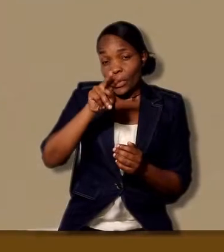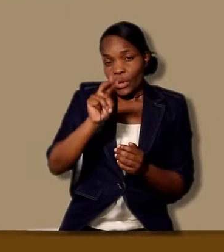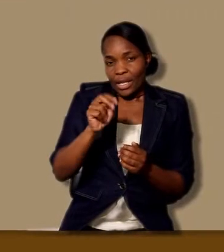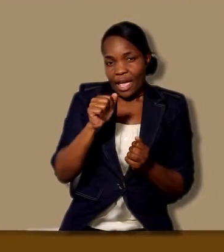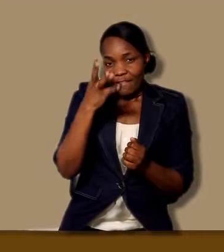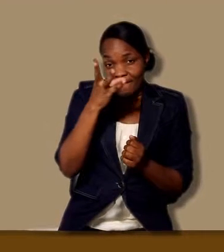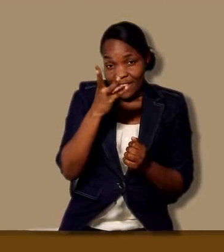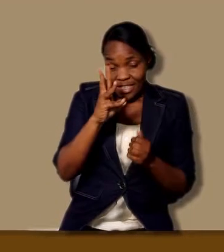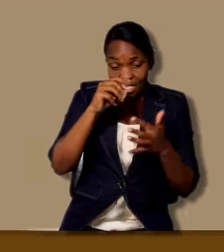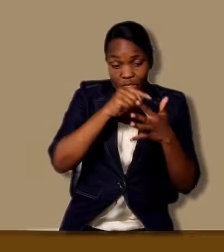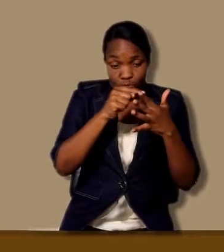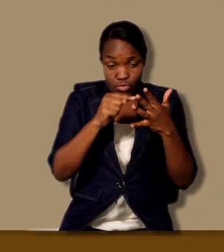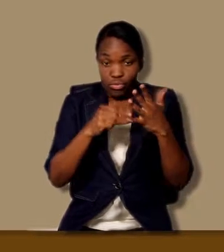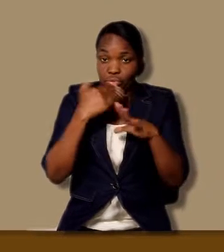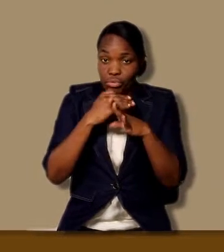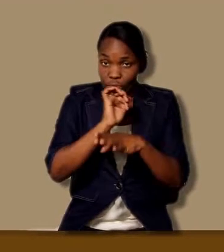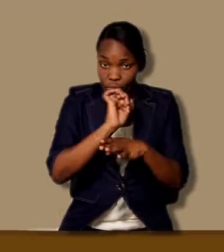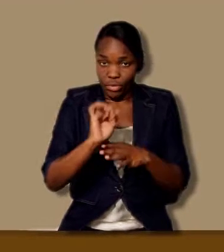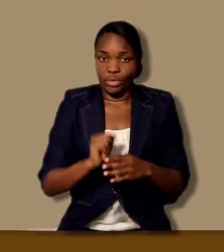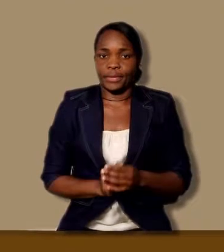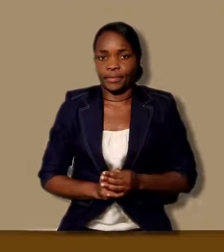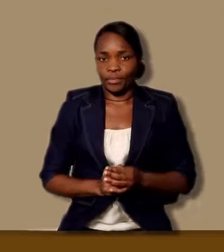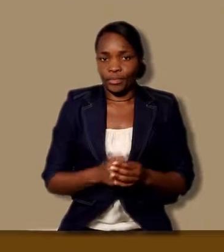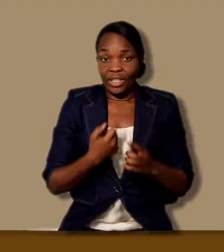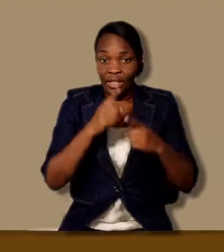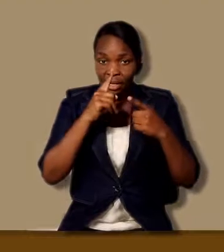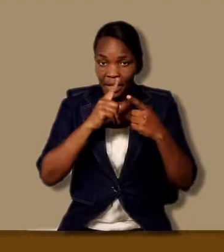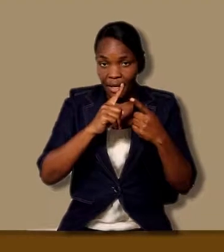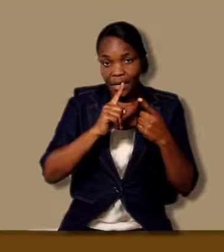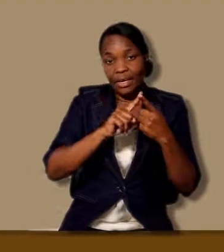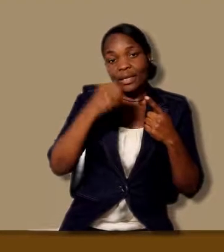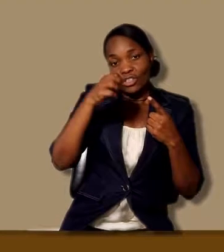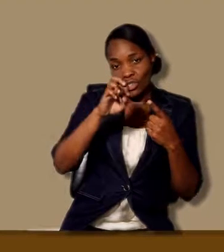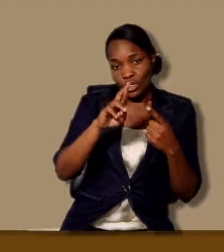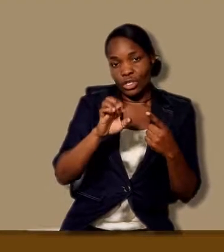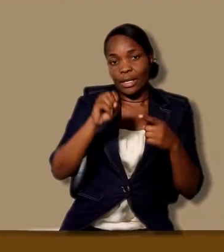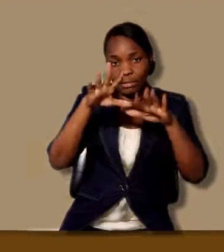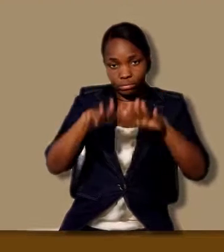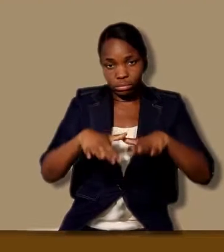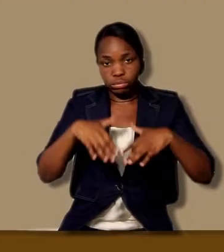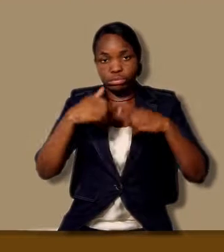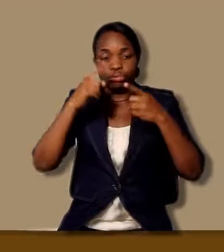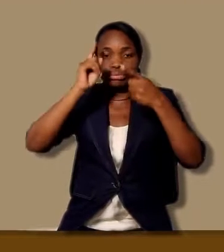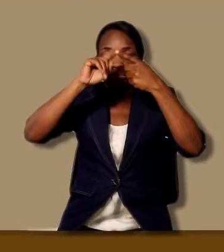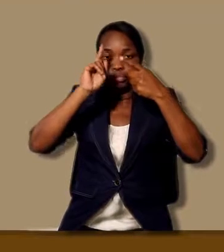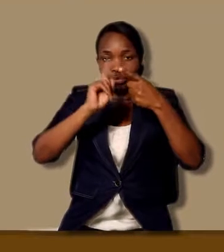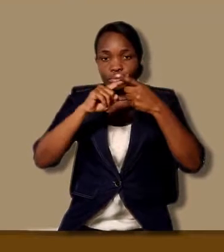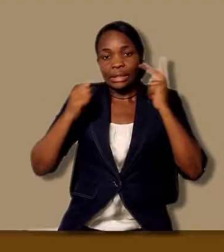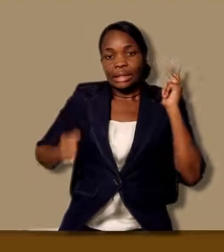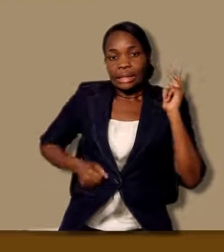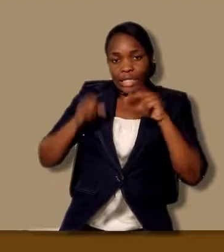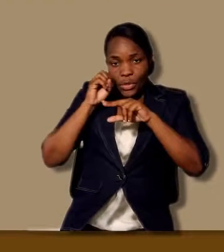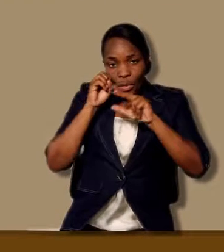has 6 primary organs. They are the General Assembly at the top of the organization, the